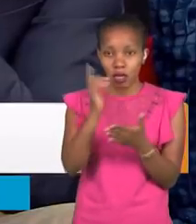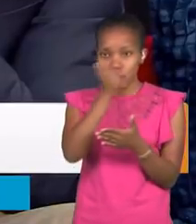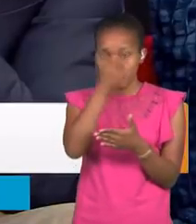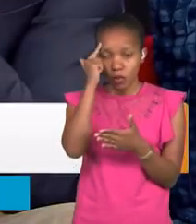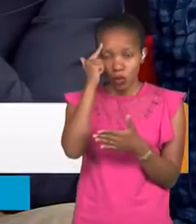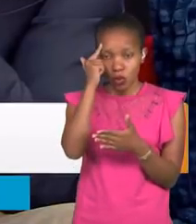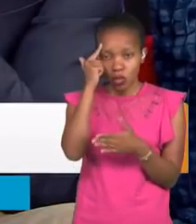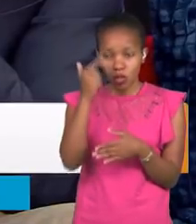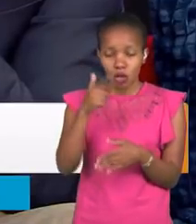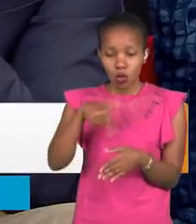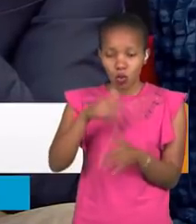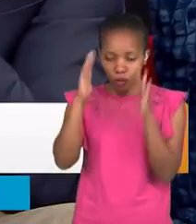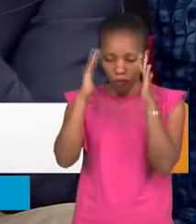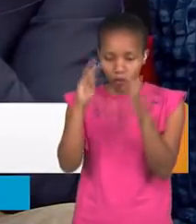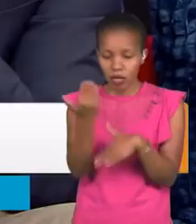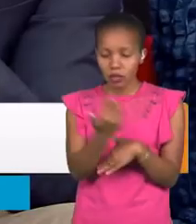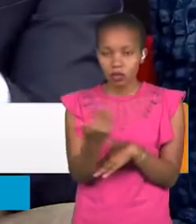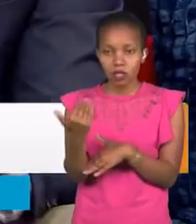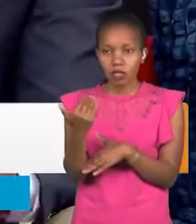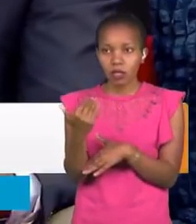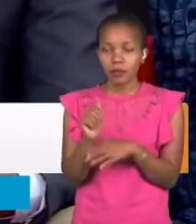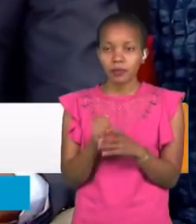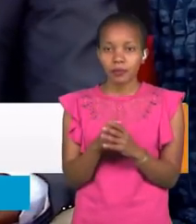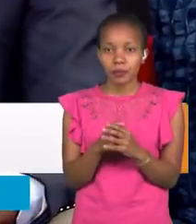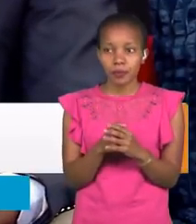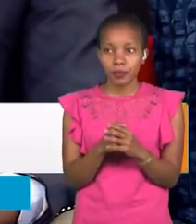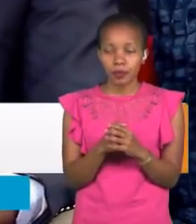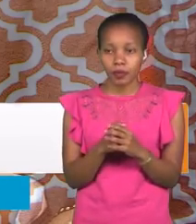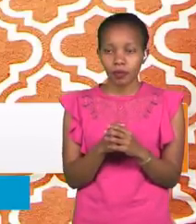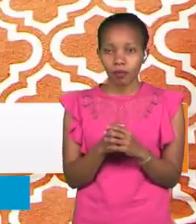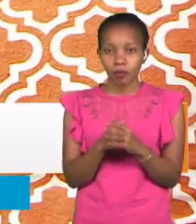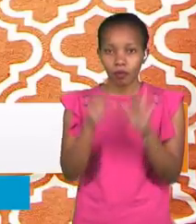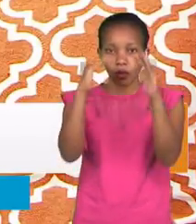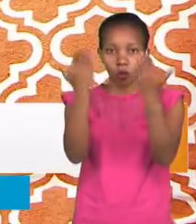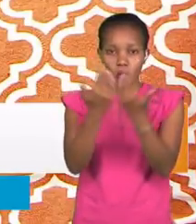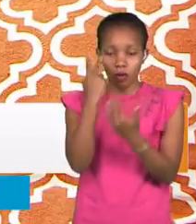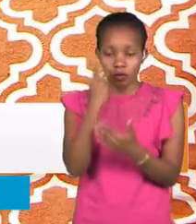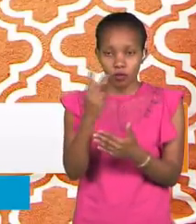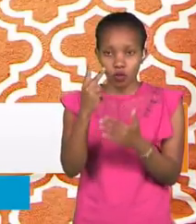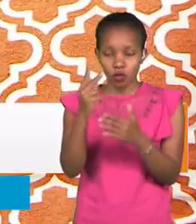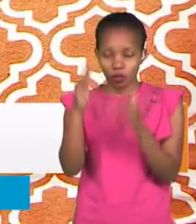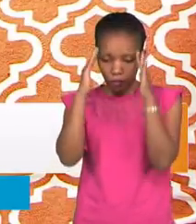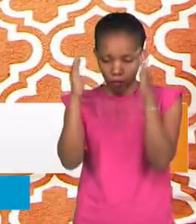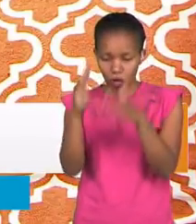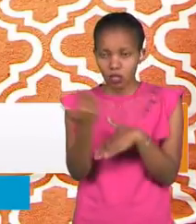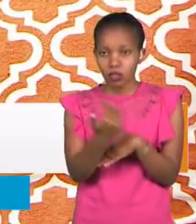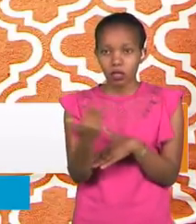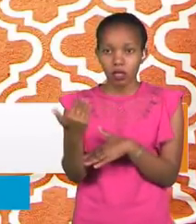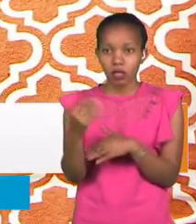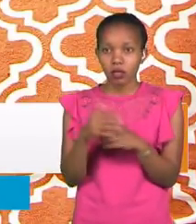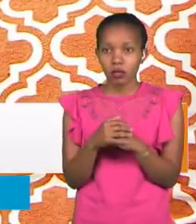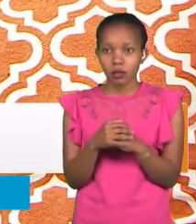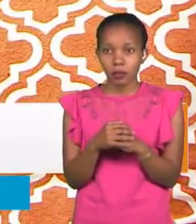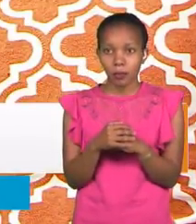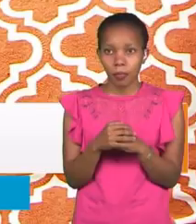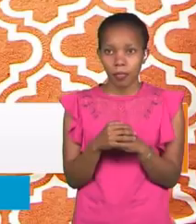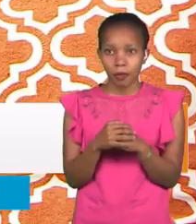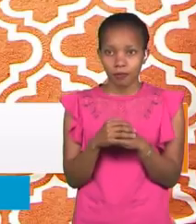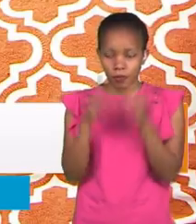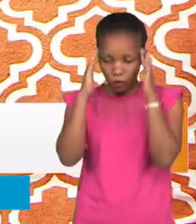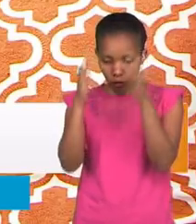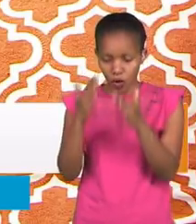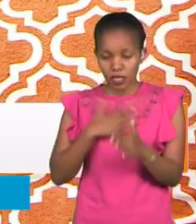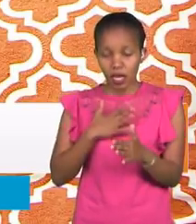are child focused. And that's the other thing I should mention. That World Vision is child focused. That is who our target and